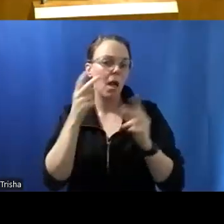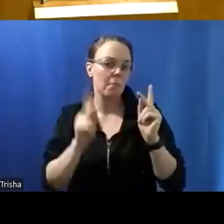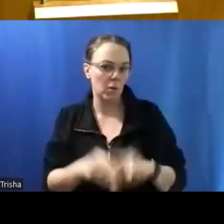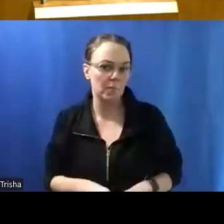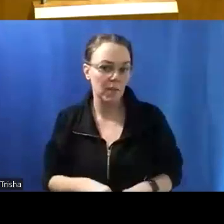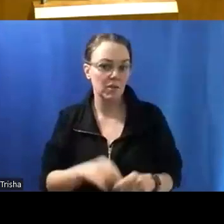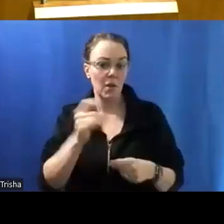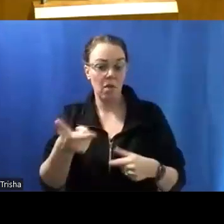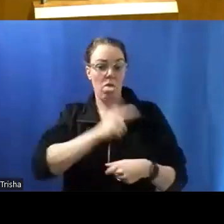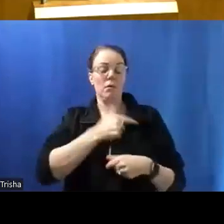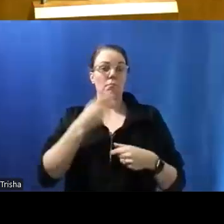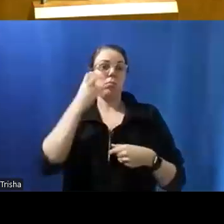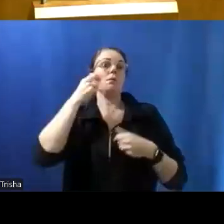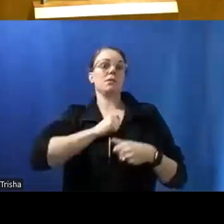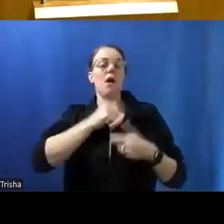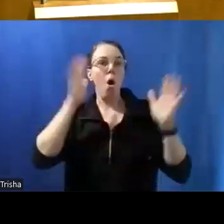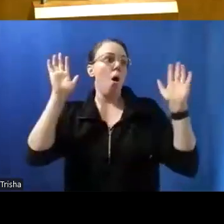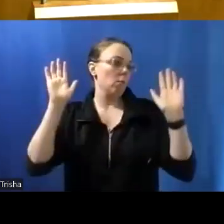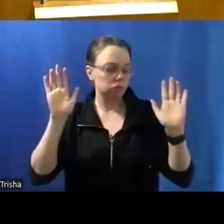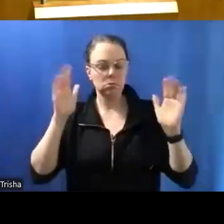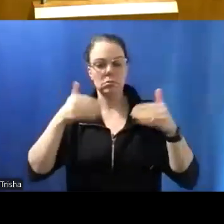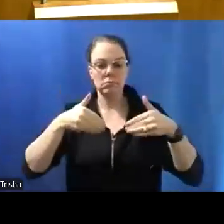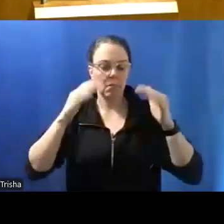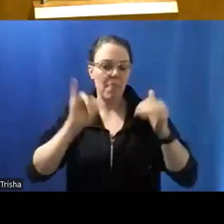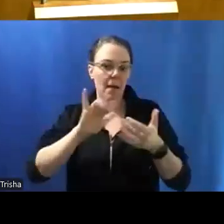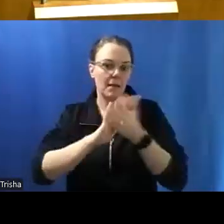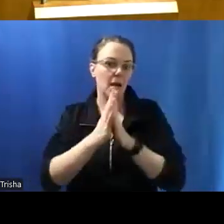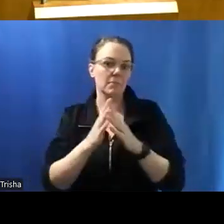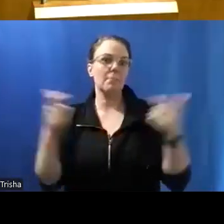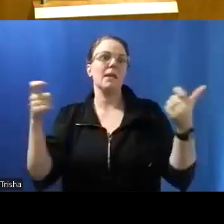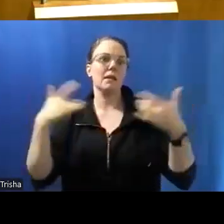become blind and you apply that to yourself, that's a big problem.